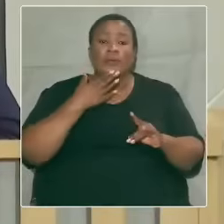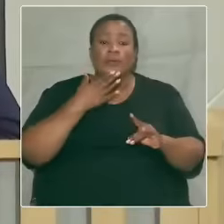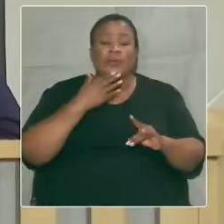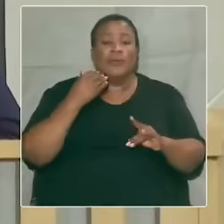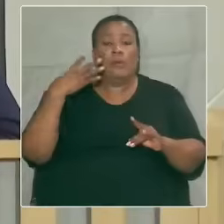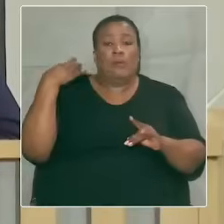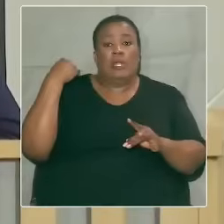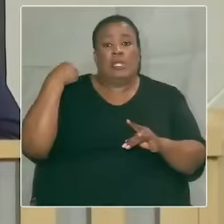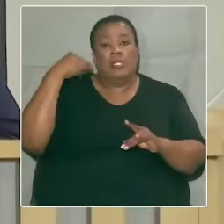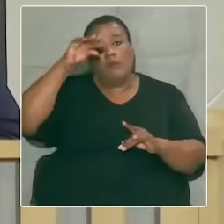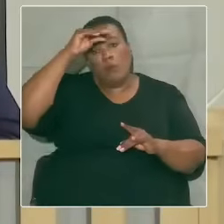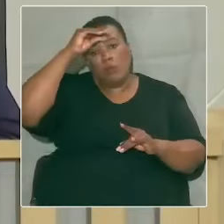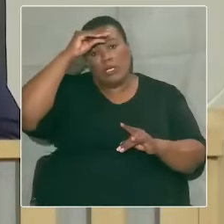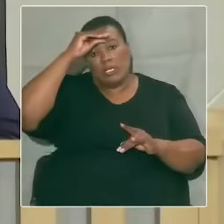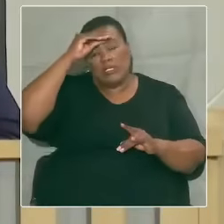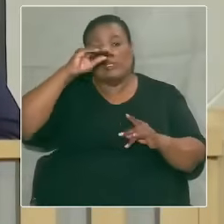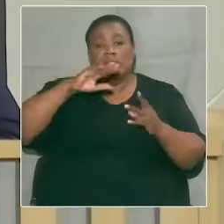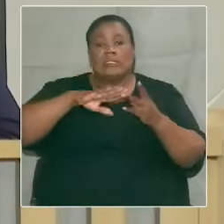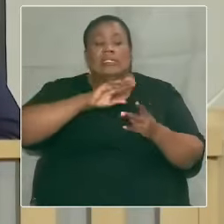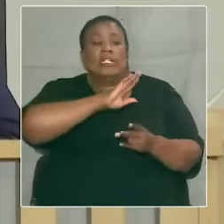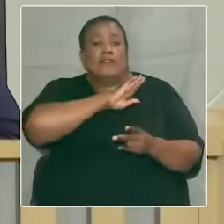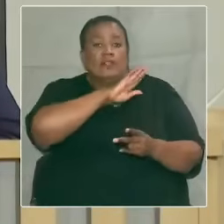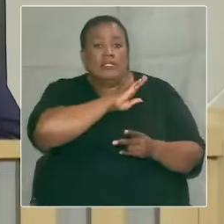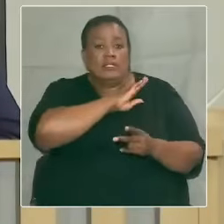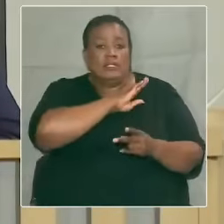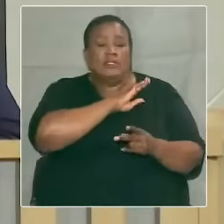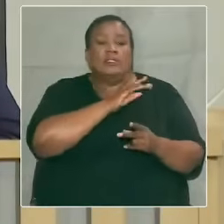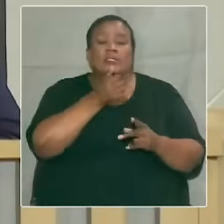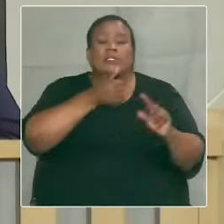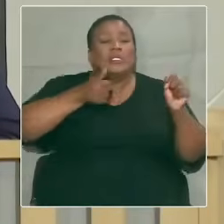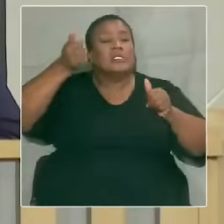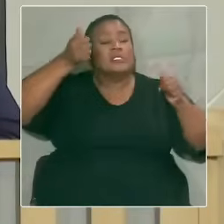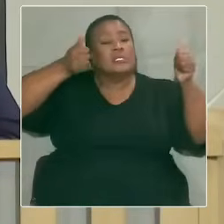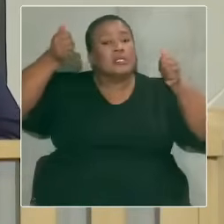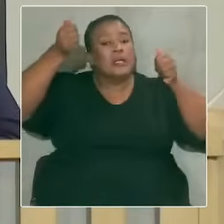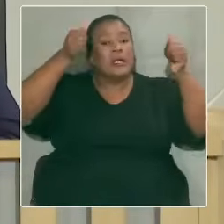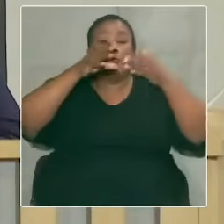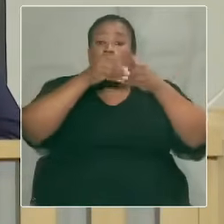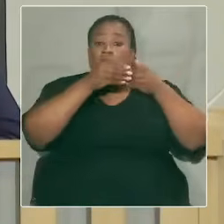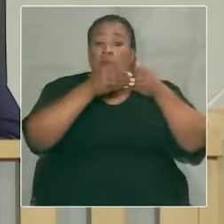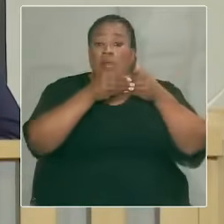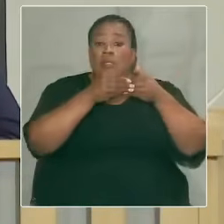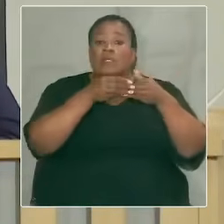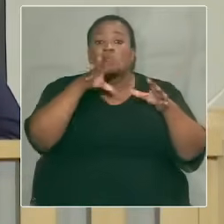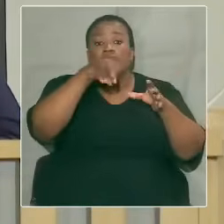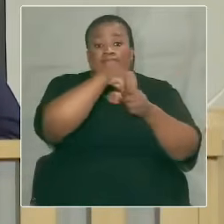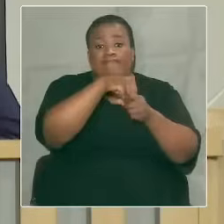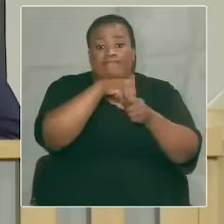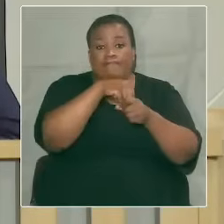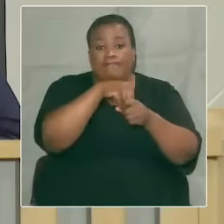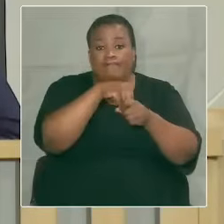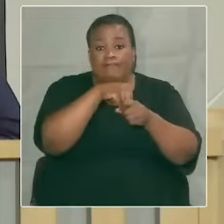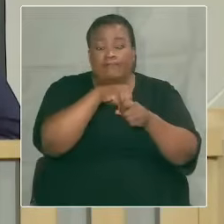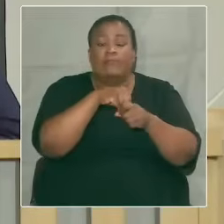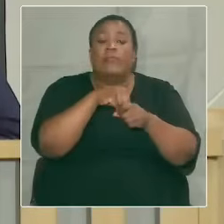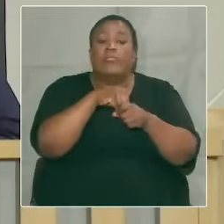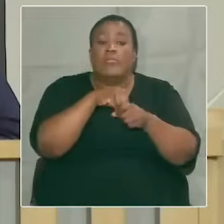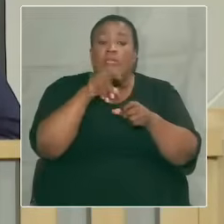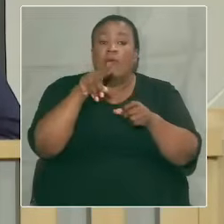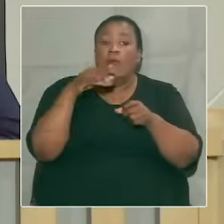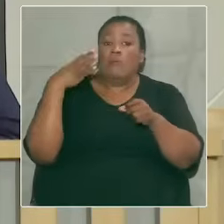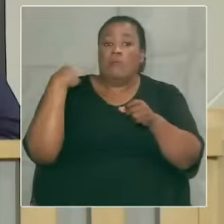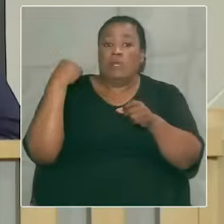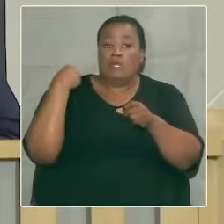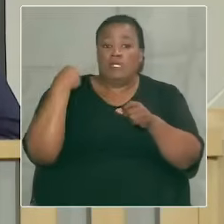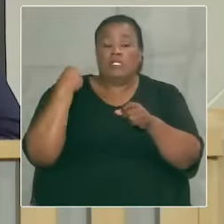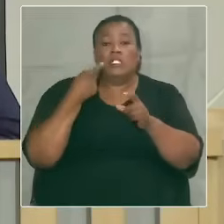and Defense, consisted of senior members or consisted of ministers from State Security,